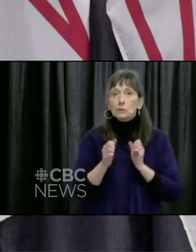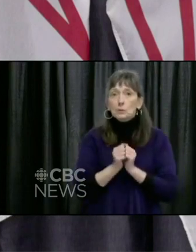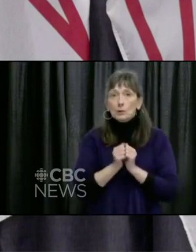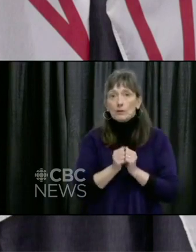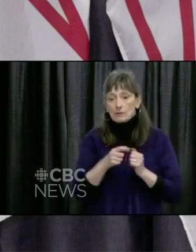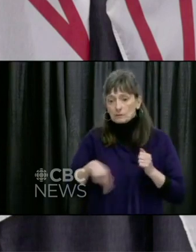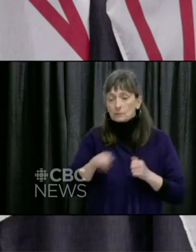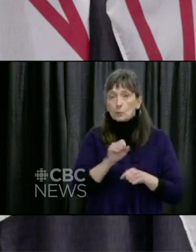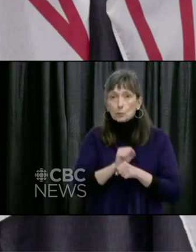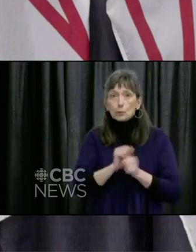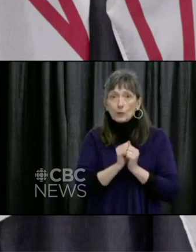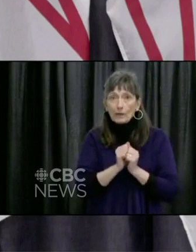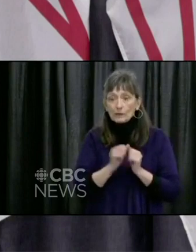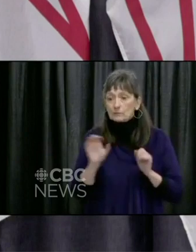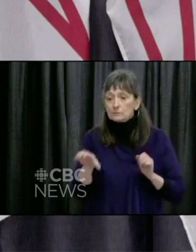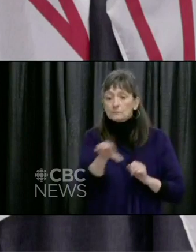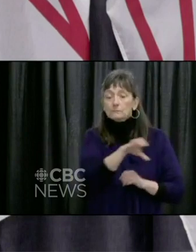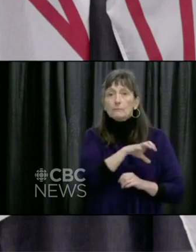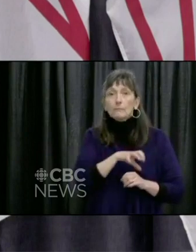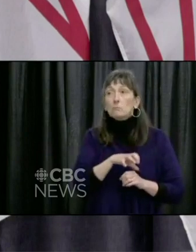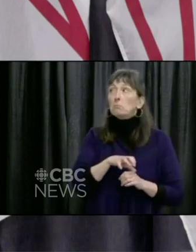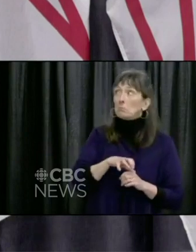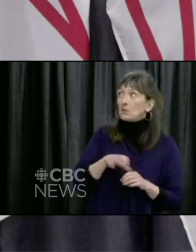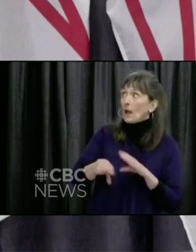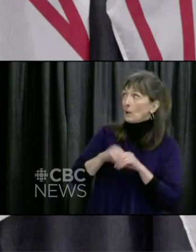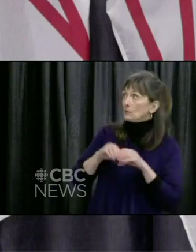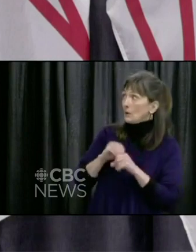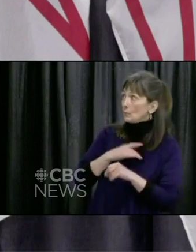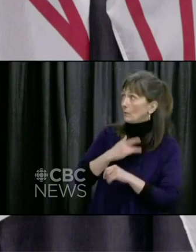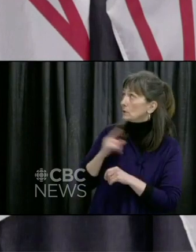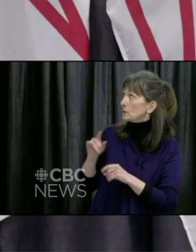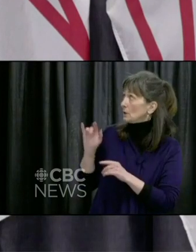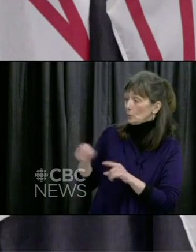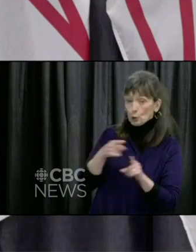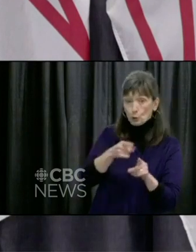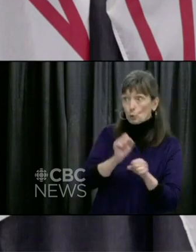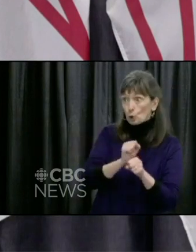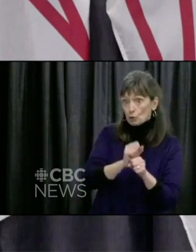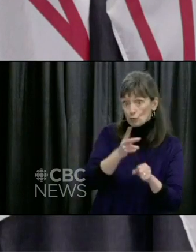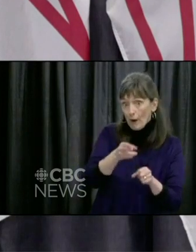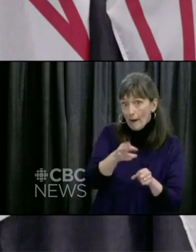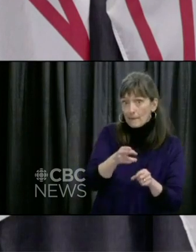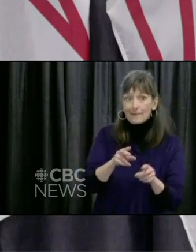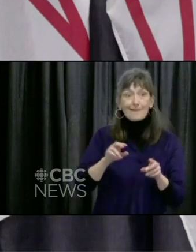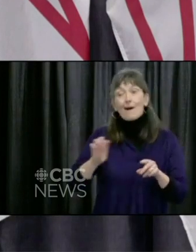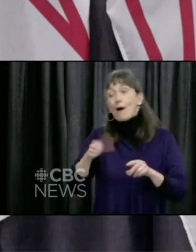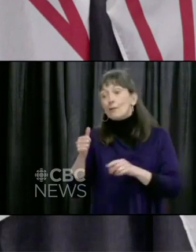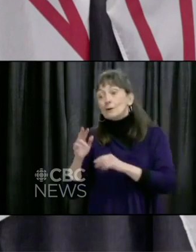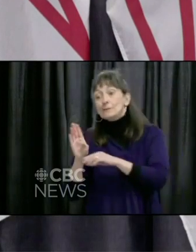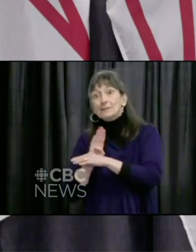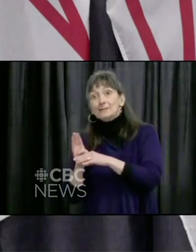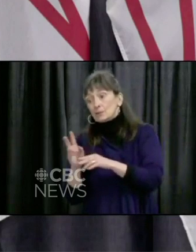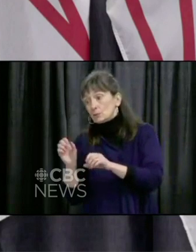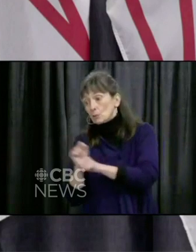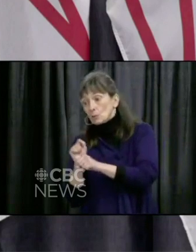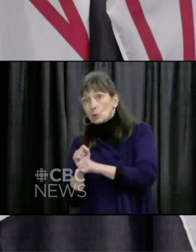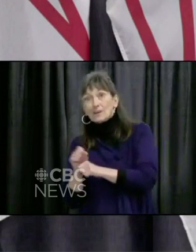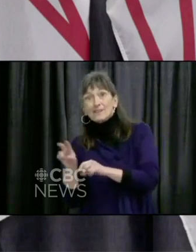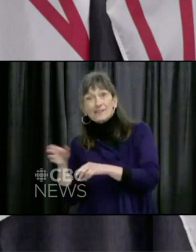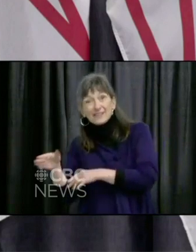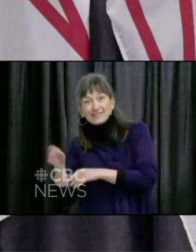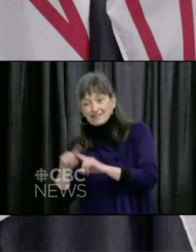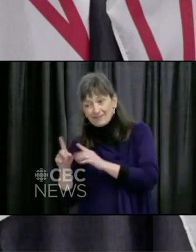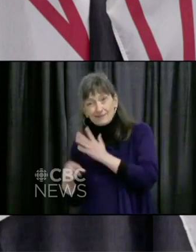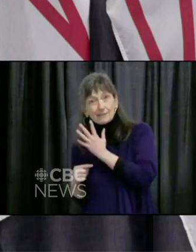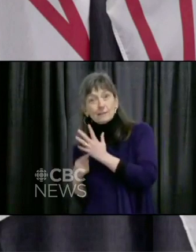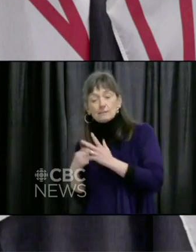those plants that are about or looking at receiving product from outside the province. So first and foremost, it's about safety. If people are not comfortable in going to work,